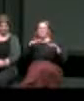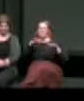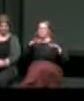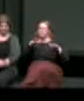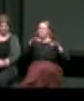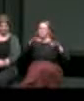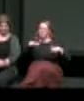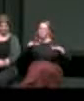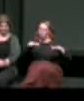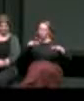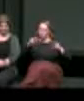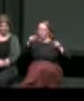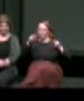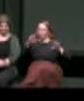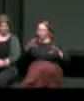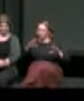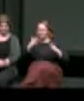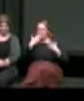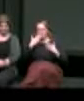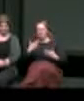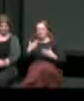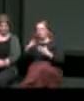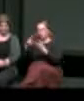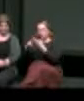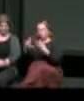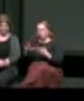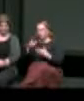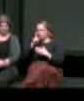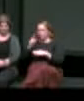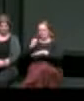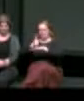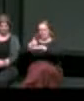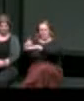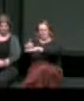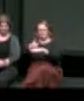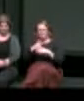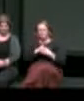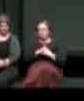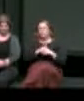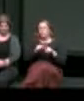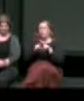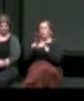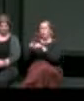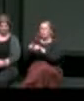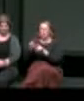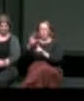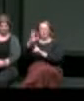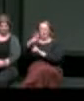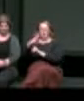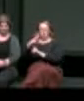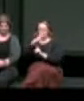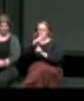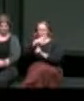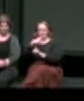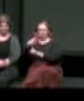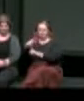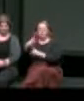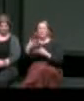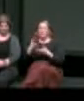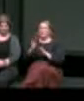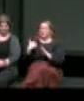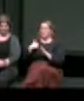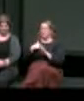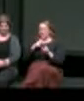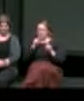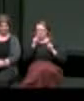So thank you to the contractor, Sevenson, for setting those up, as well as cameras, which allow us to keep an eye on